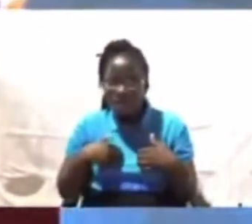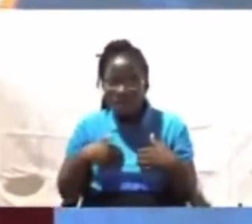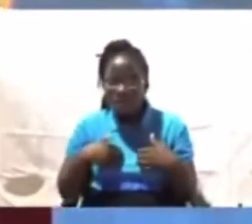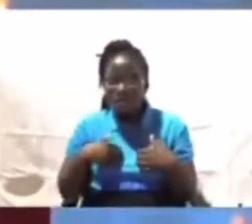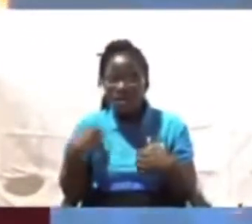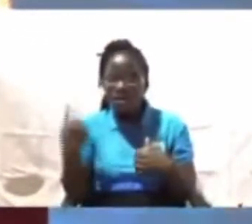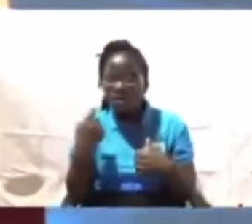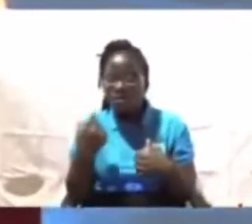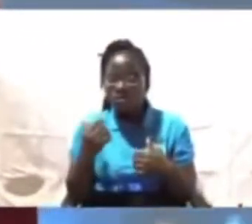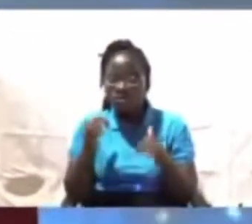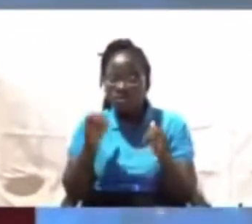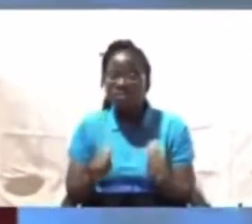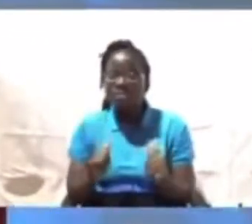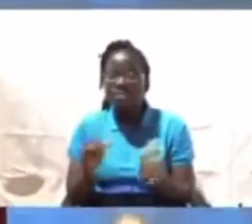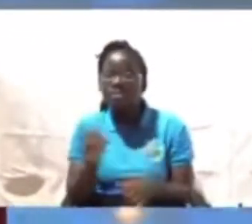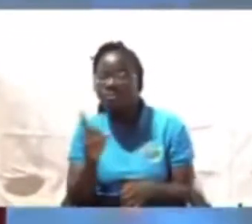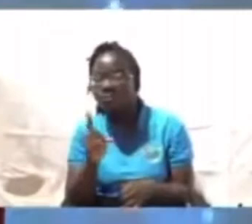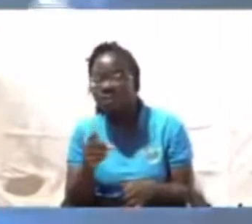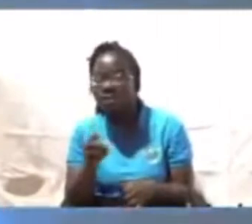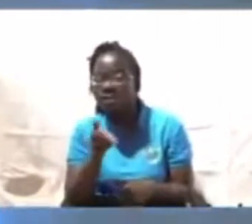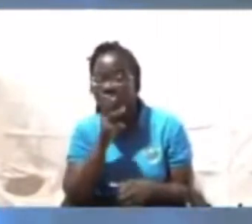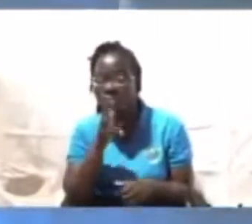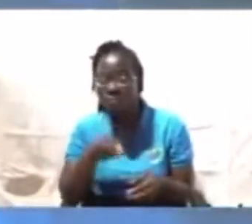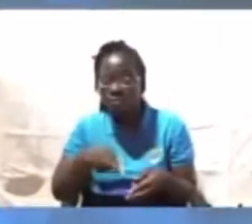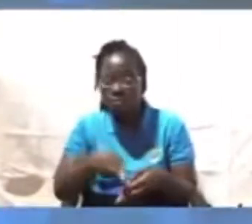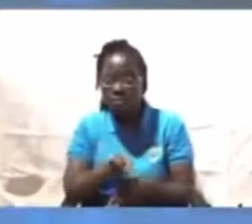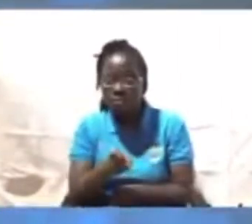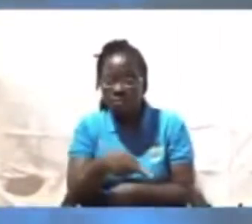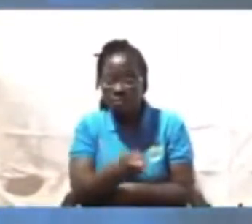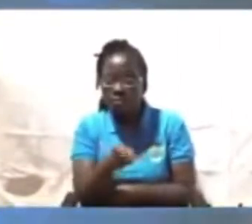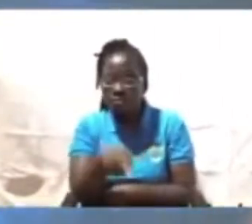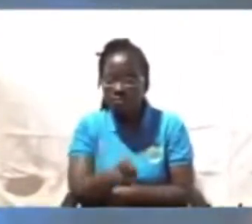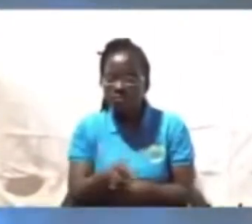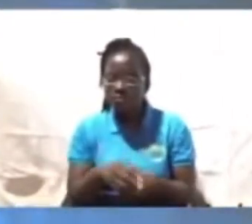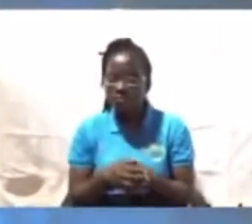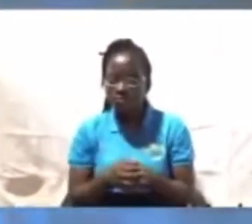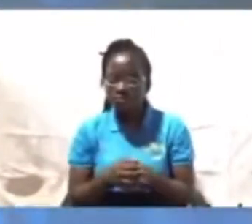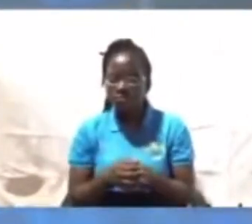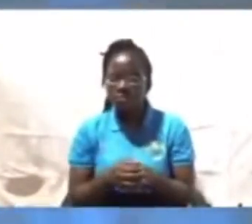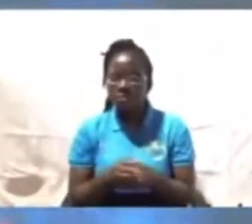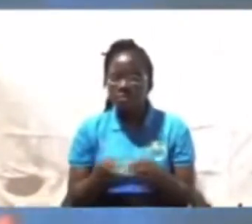no onu so mi yo wo no pie no